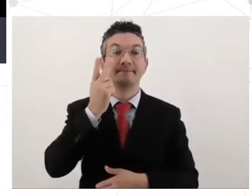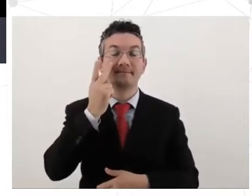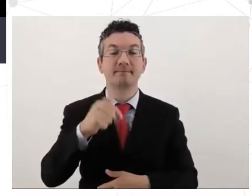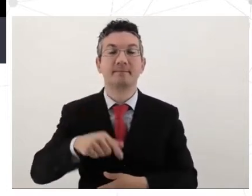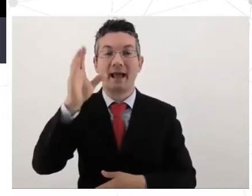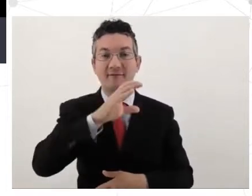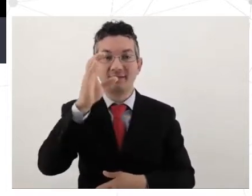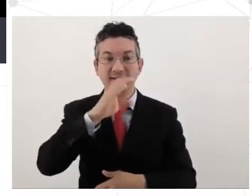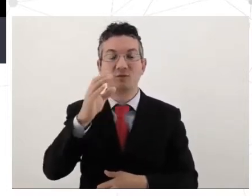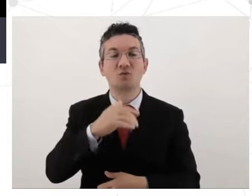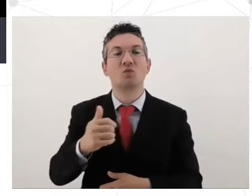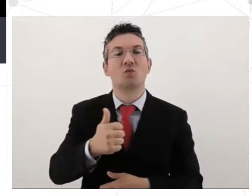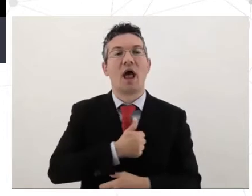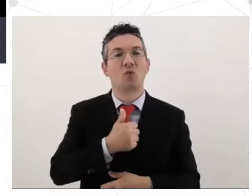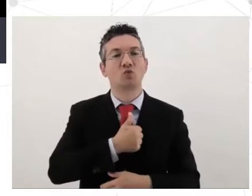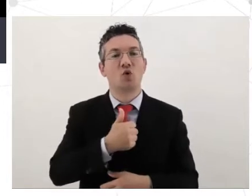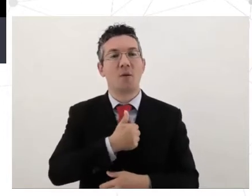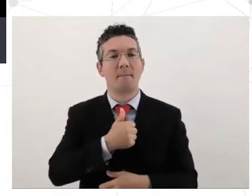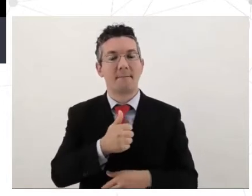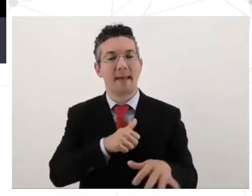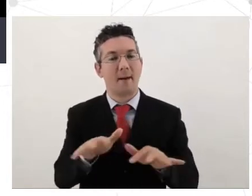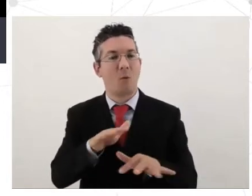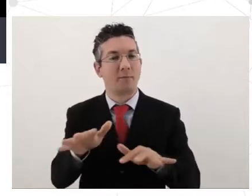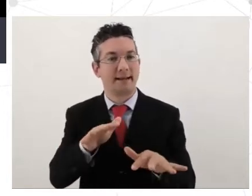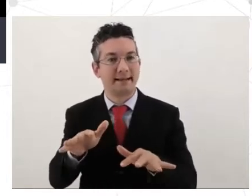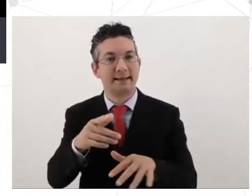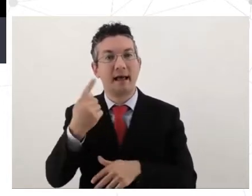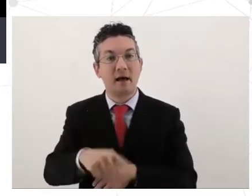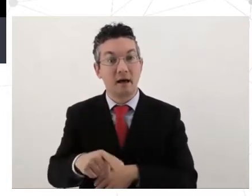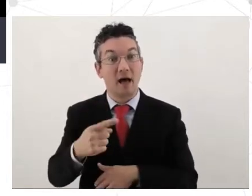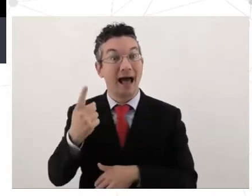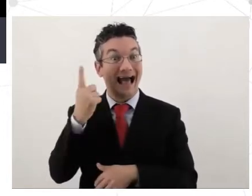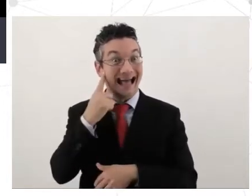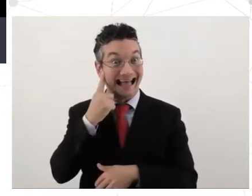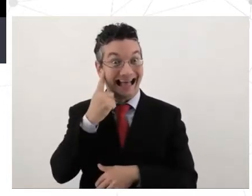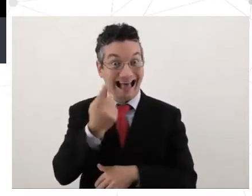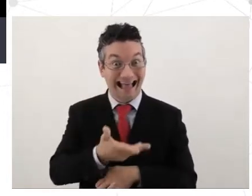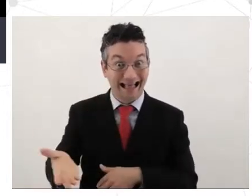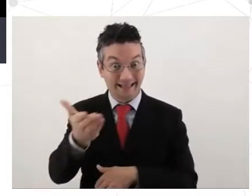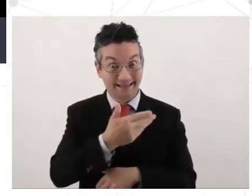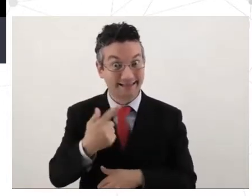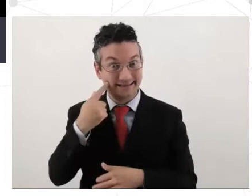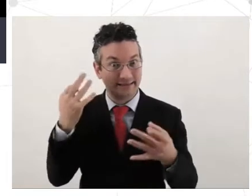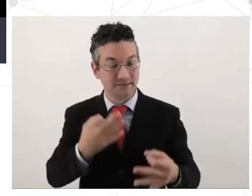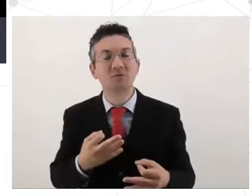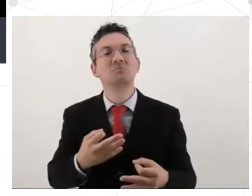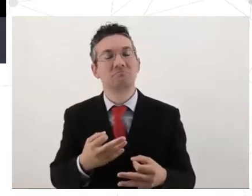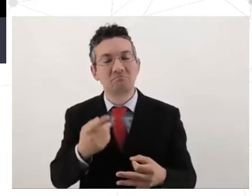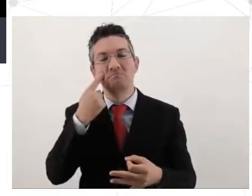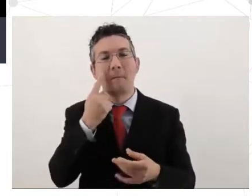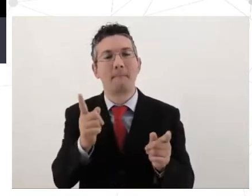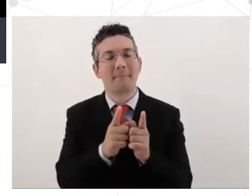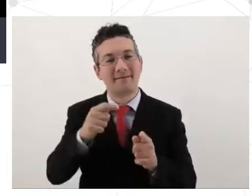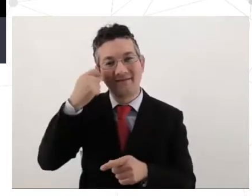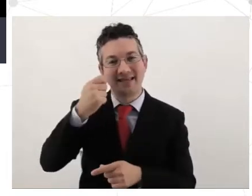a stereo headset. Okay, Runa, over to you. Hey, friends. How are you doing today? My